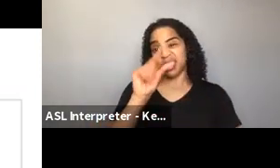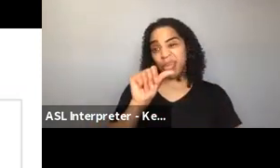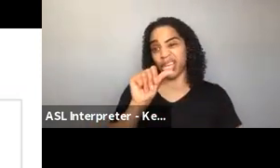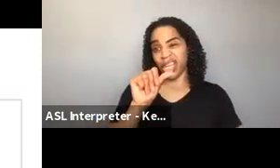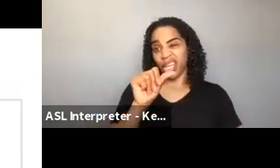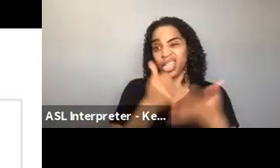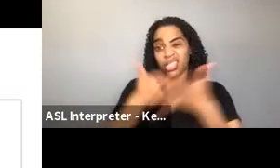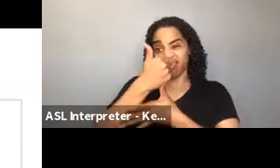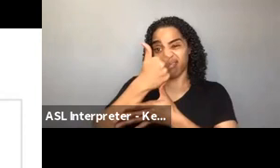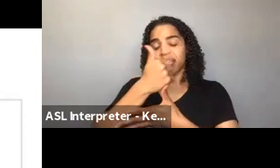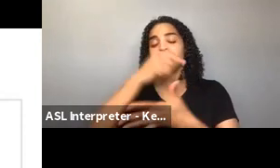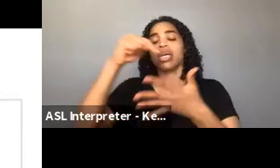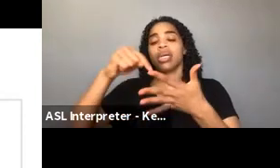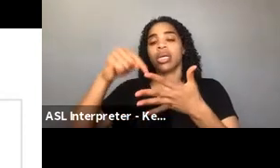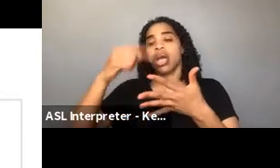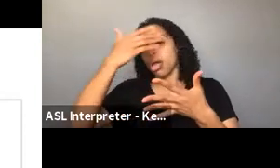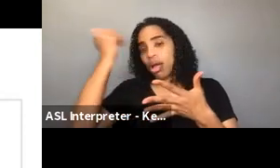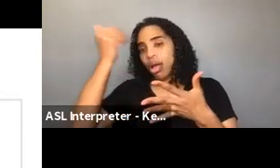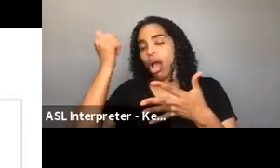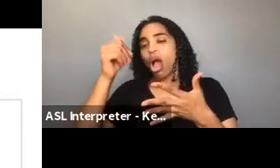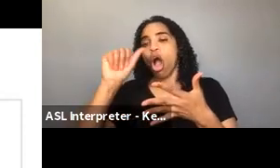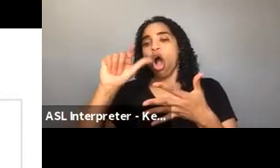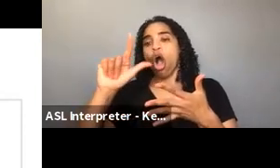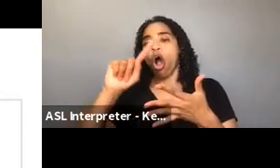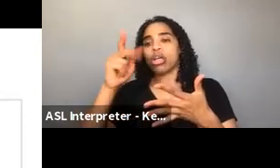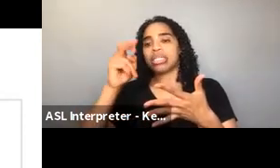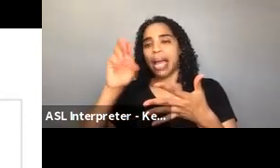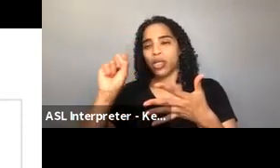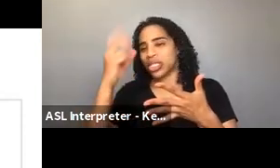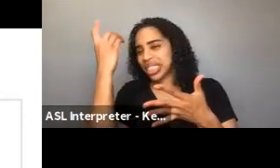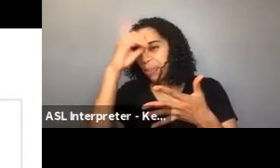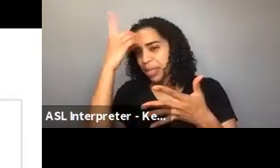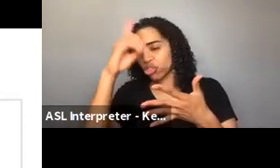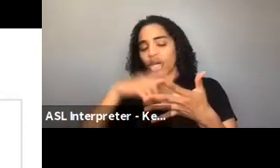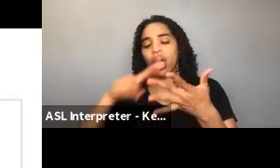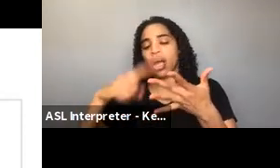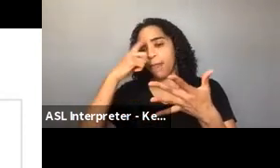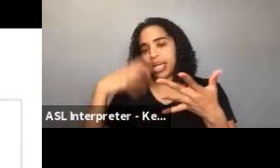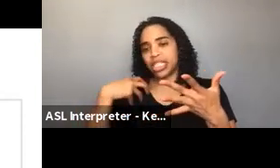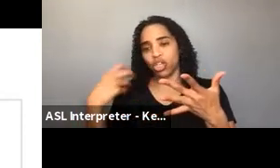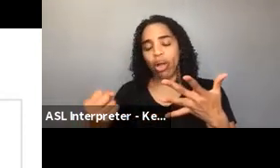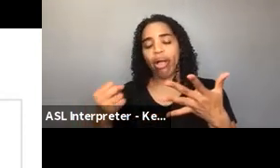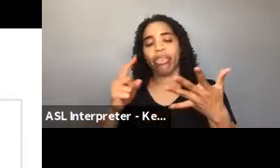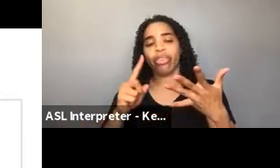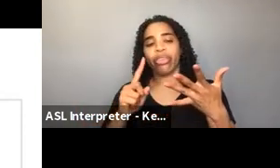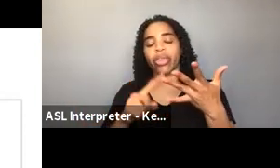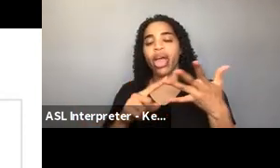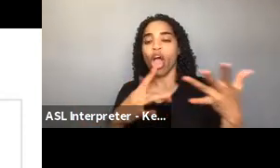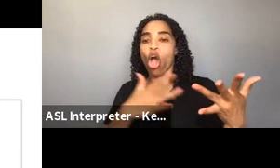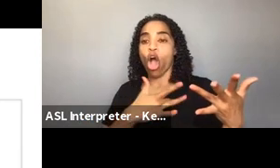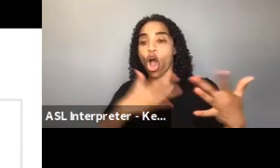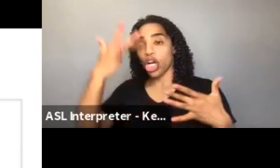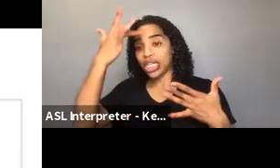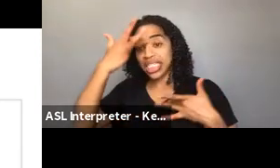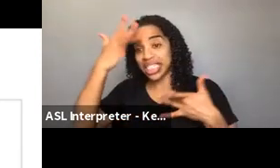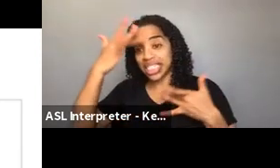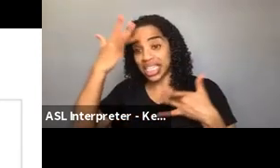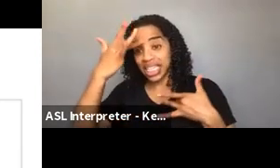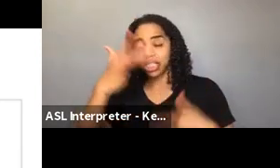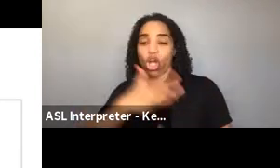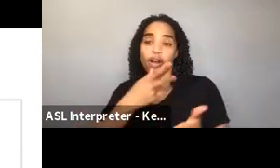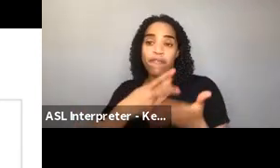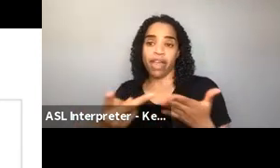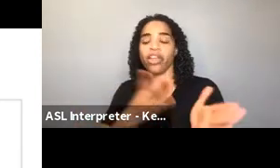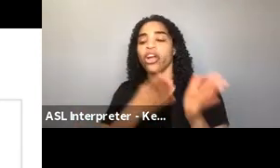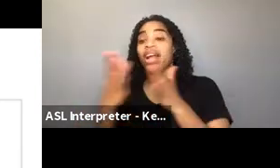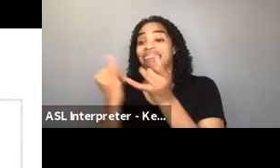followed by Alzheimer's or dementia, mental health, heart disease or failure, and